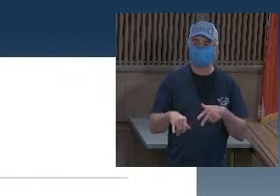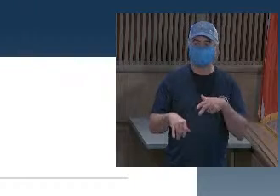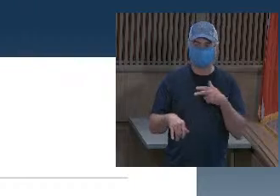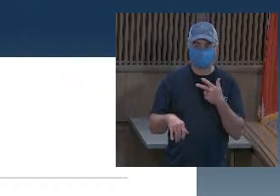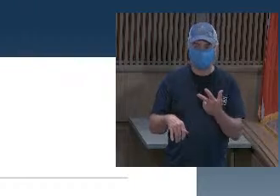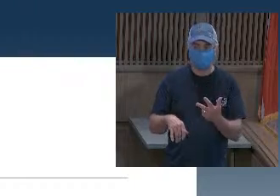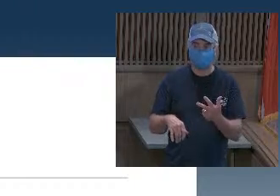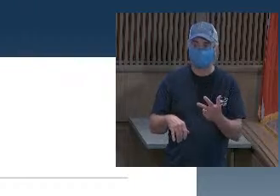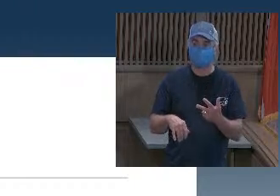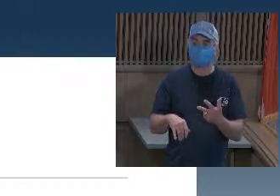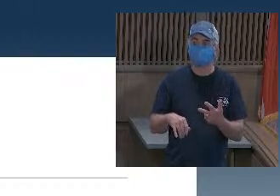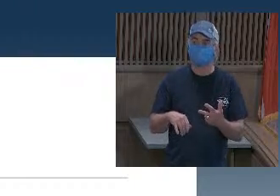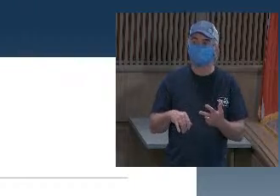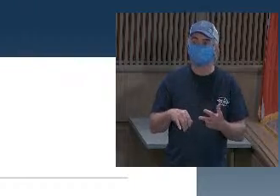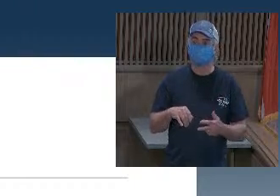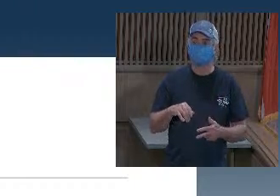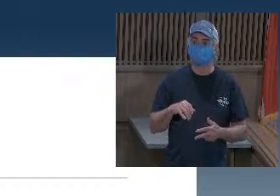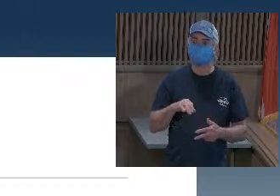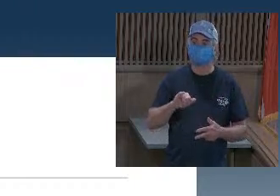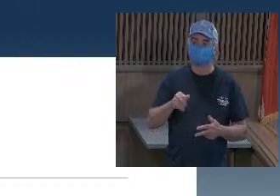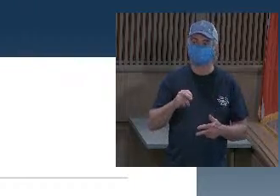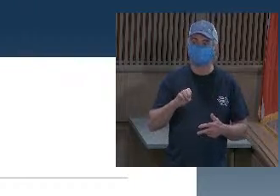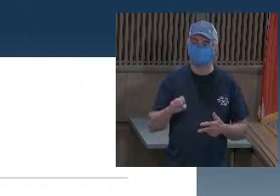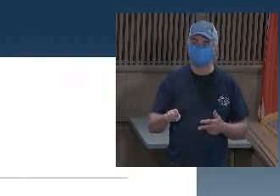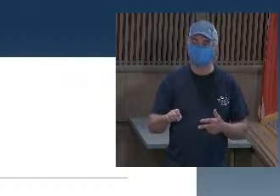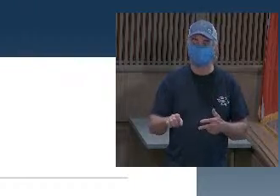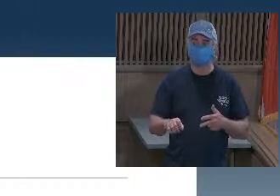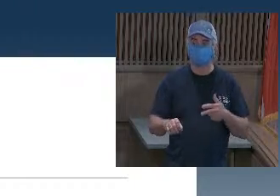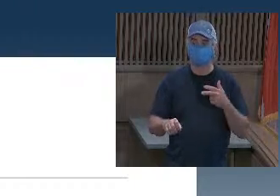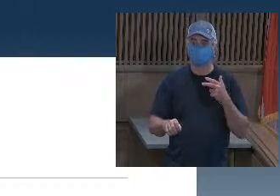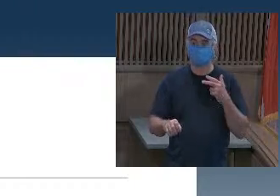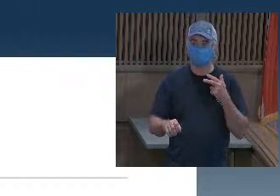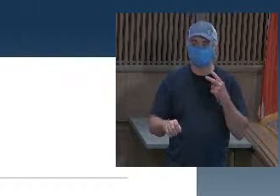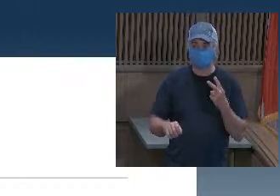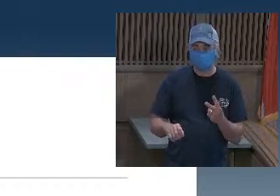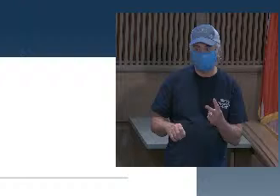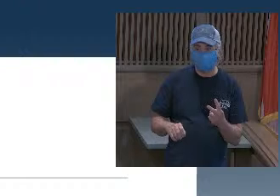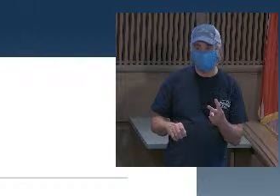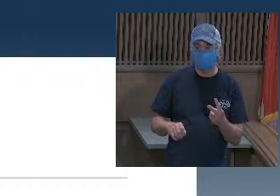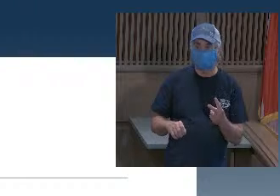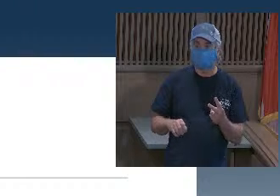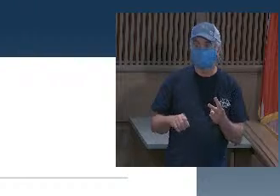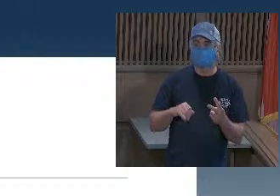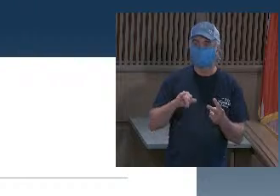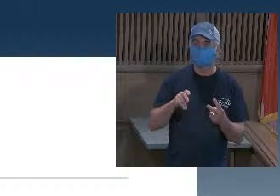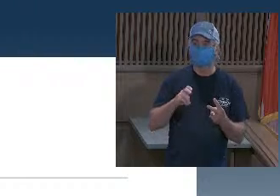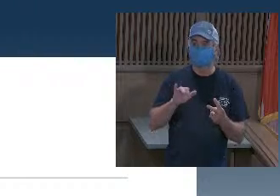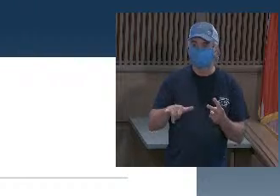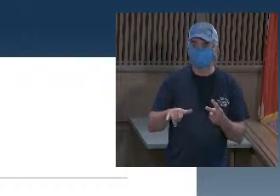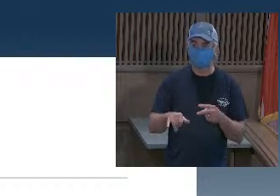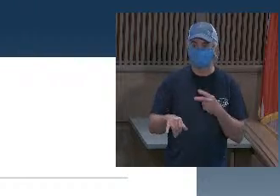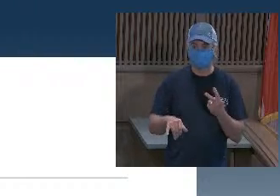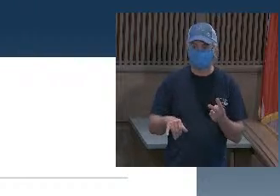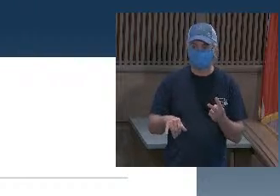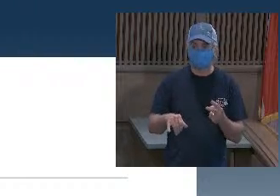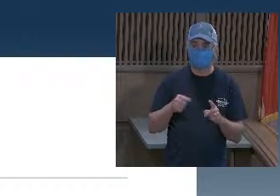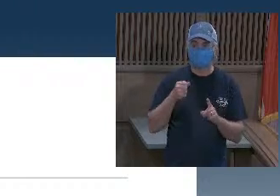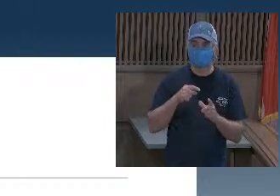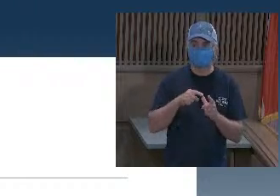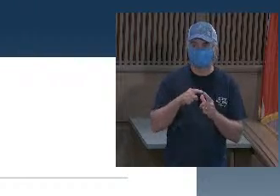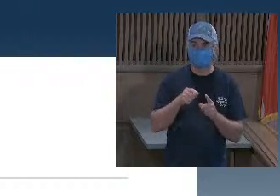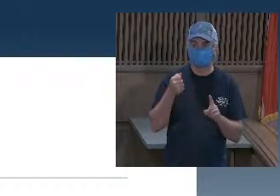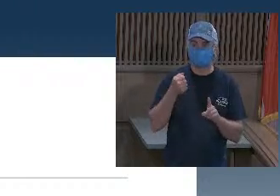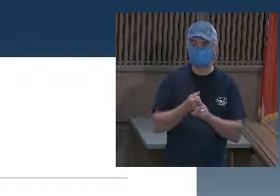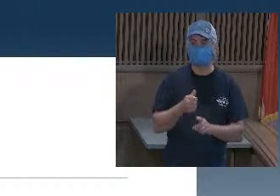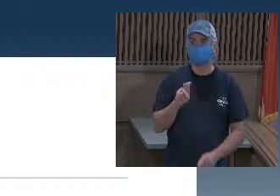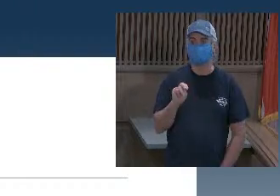April we had 3. May we had 3. June we had 2. In July we had 2.